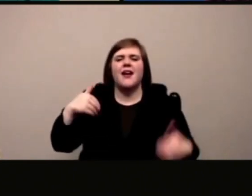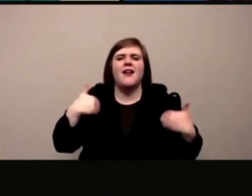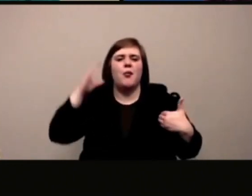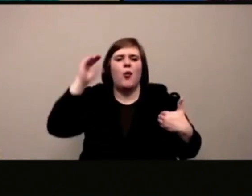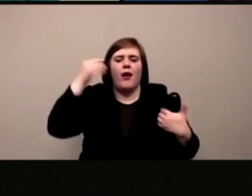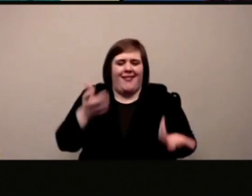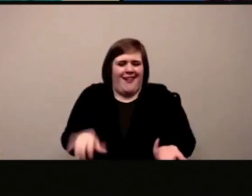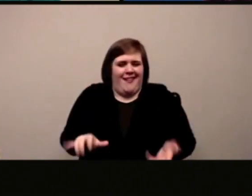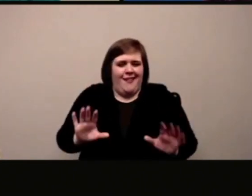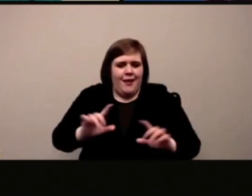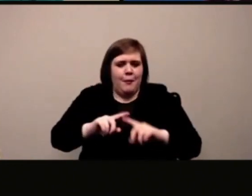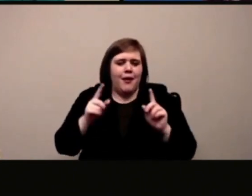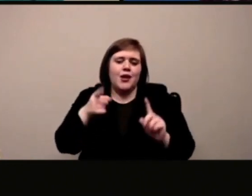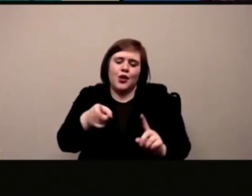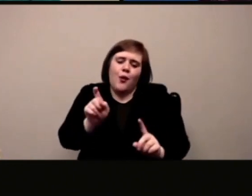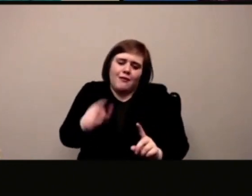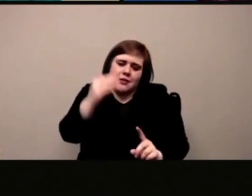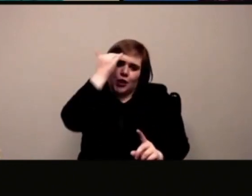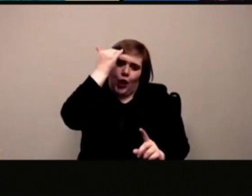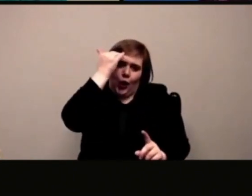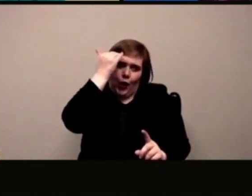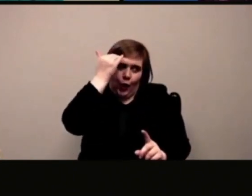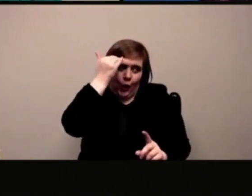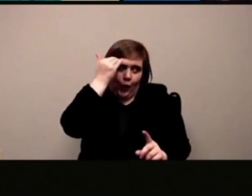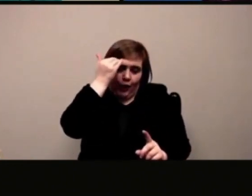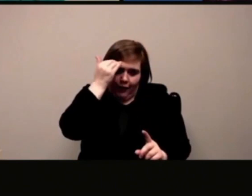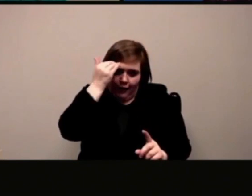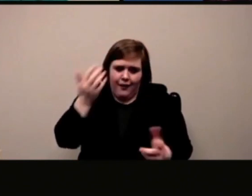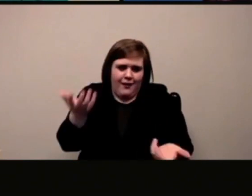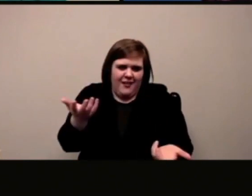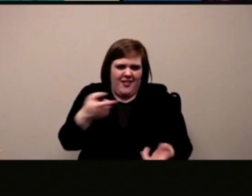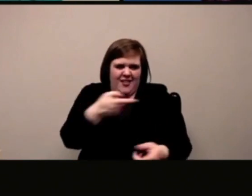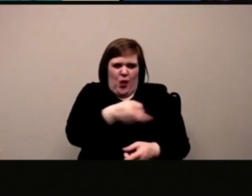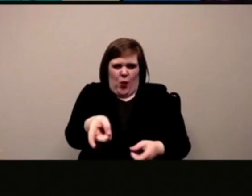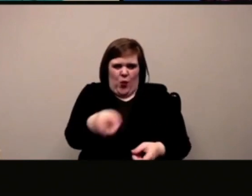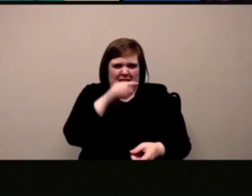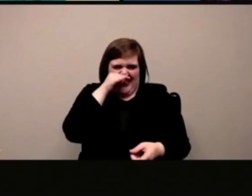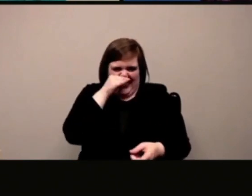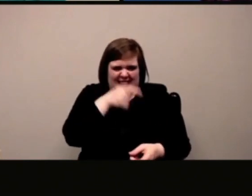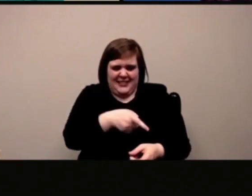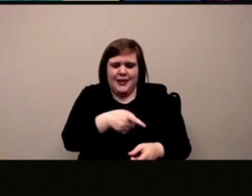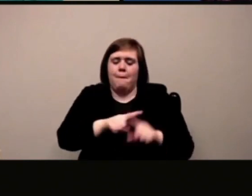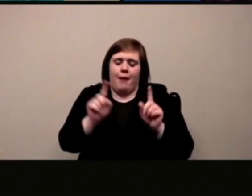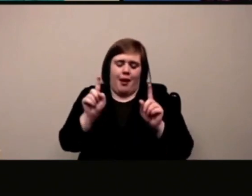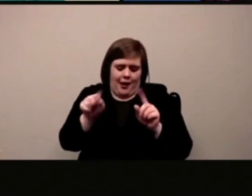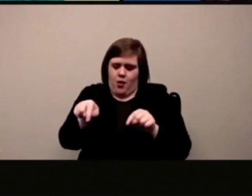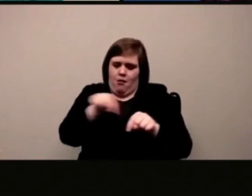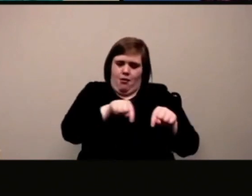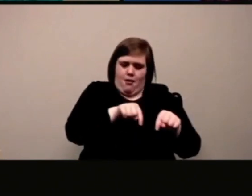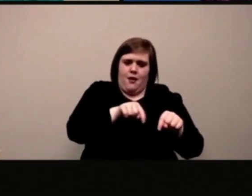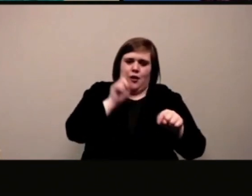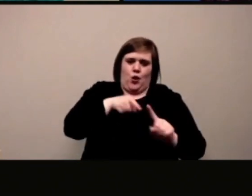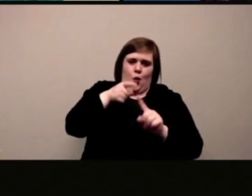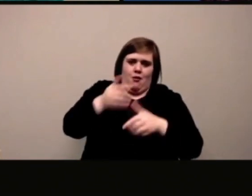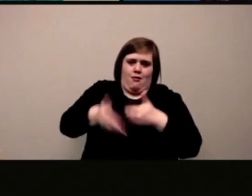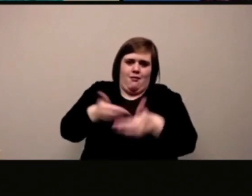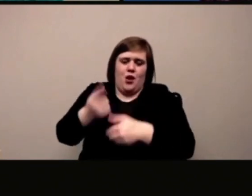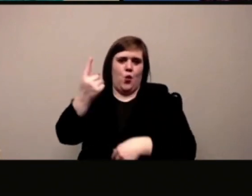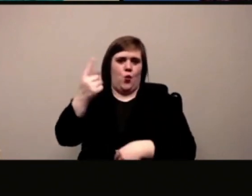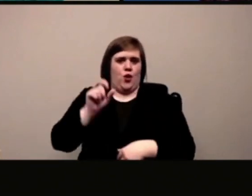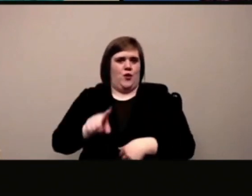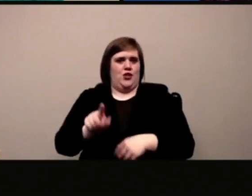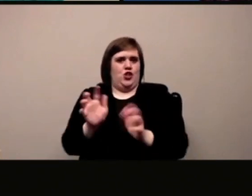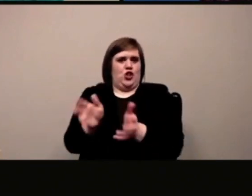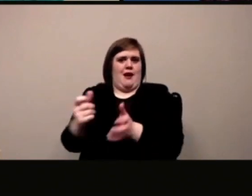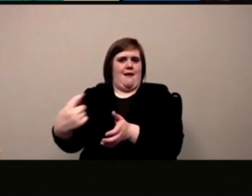know who the kids are. Like, you have to really know your individual kids. But let me take a step back to go forward. One of the questions in the chat, I